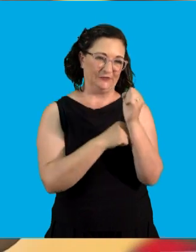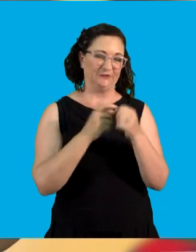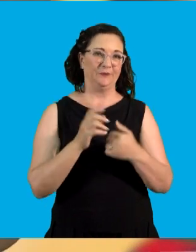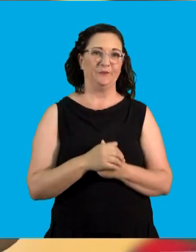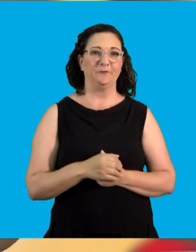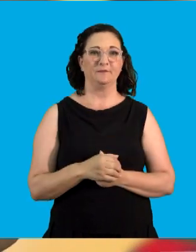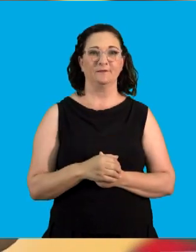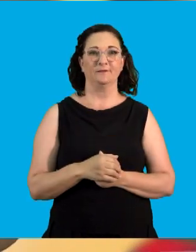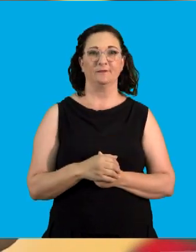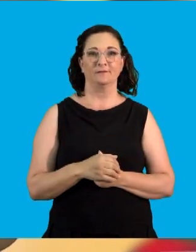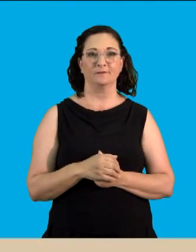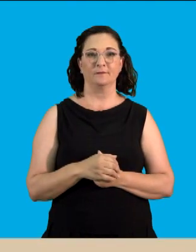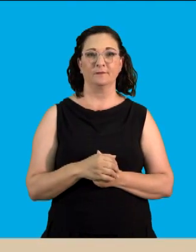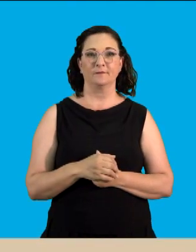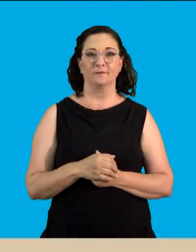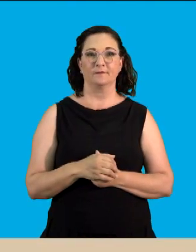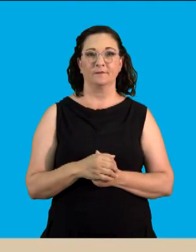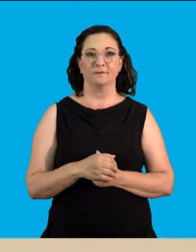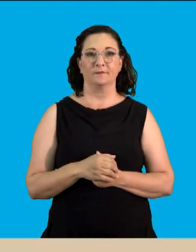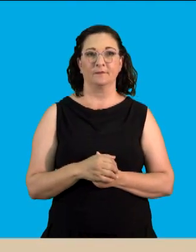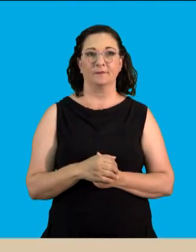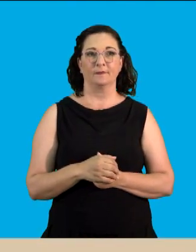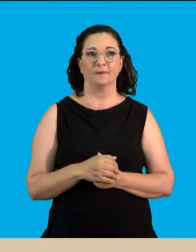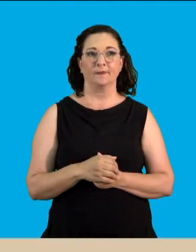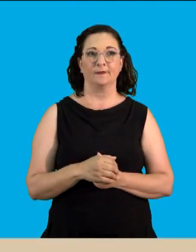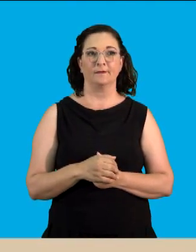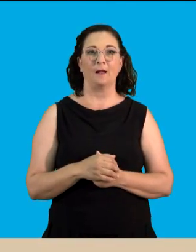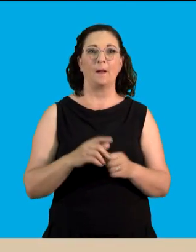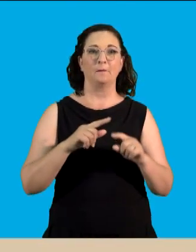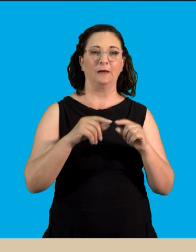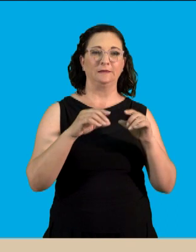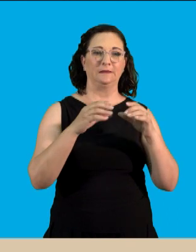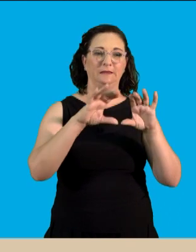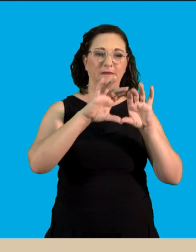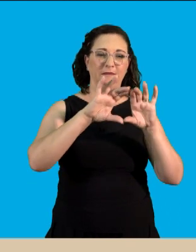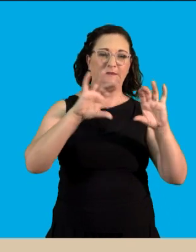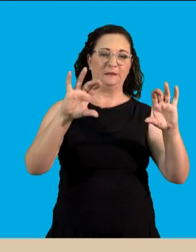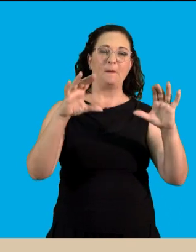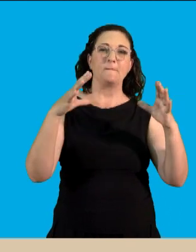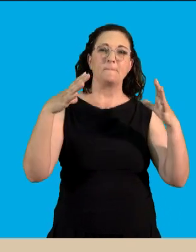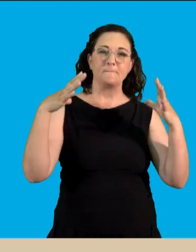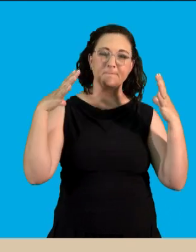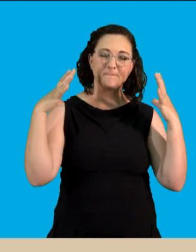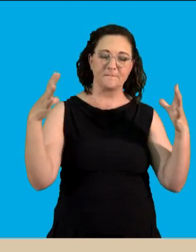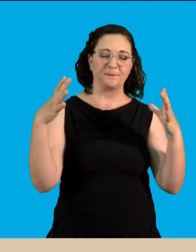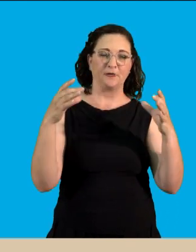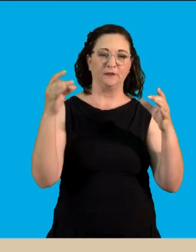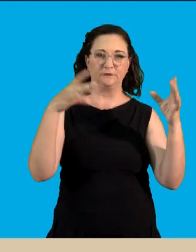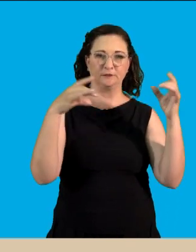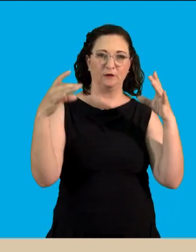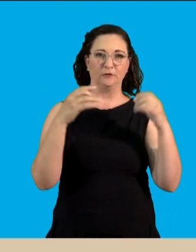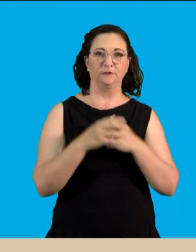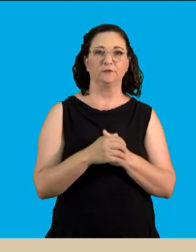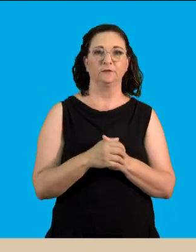So the Milky Way galaxy consists of a thick bulge of stars in the middle with 4